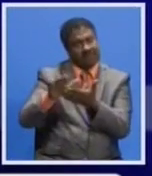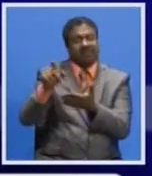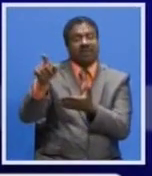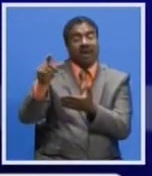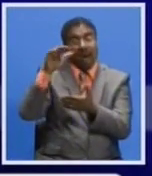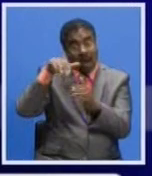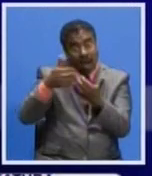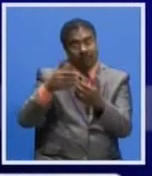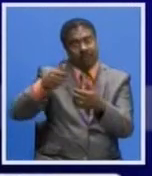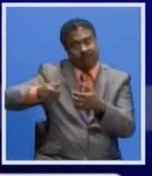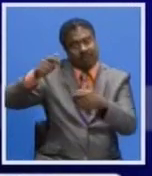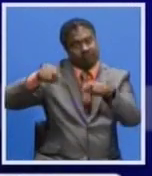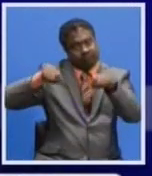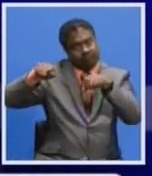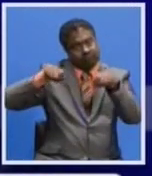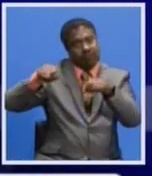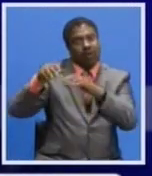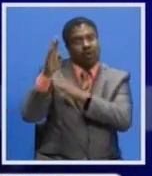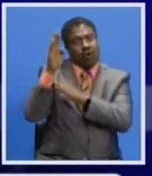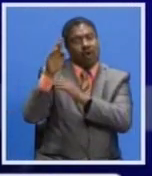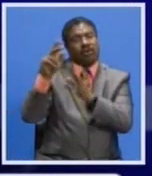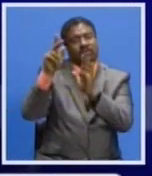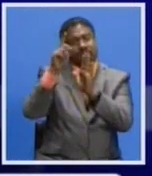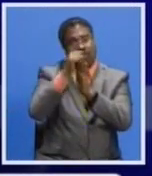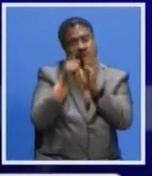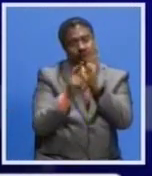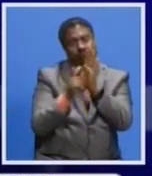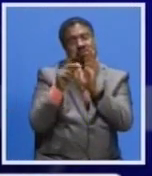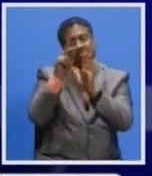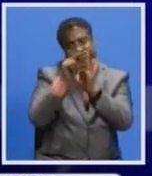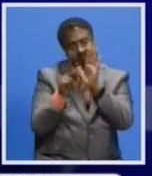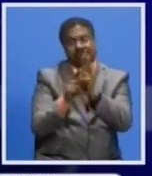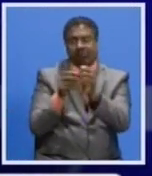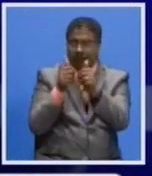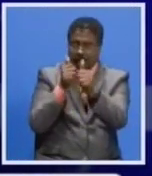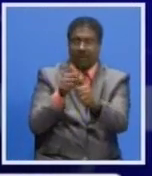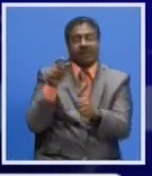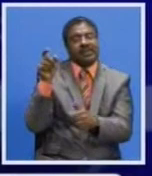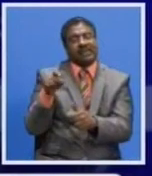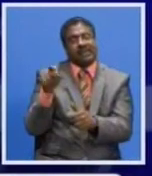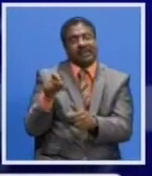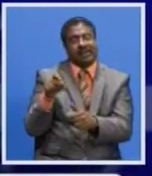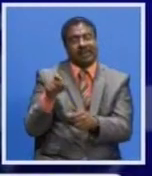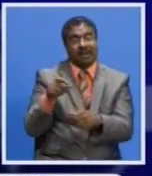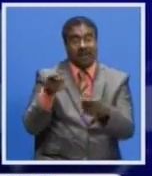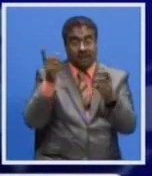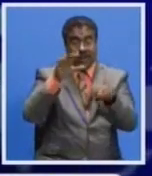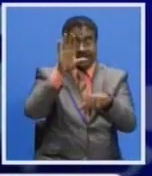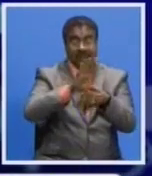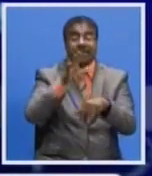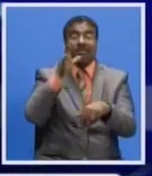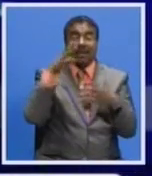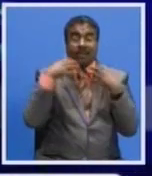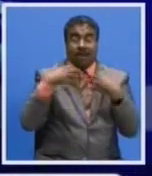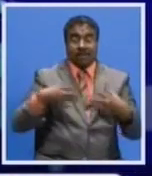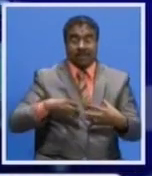by regulating itself using godly principles. Reverend Sumaili was speaking during a meeting with church mother bodies and